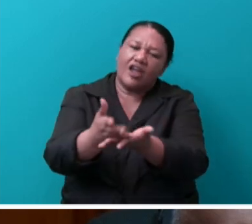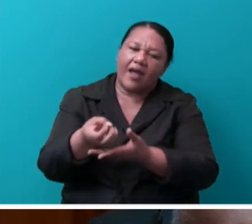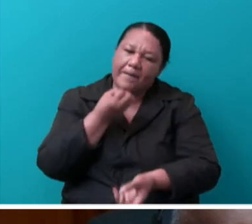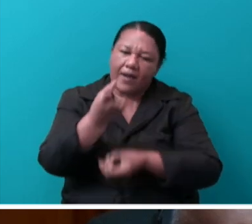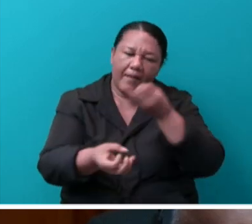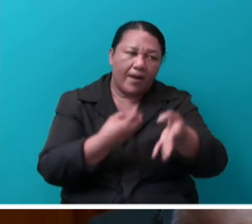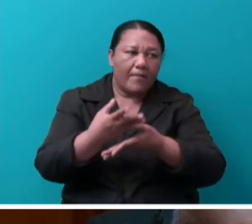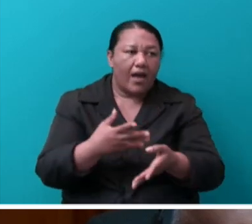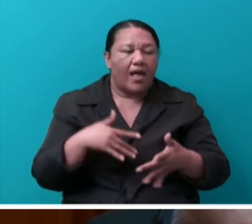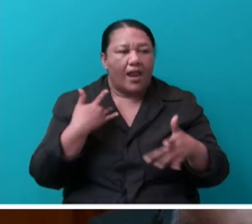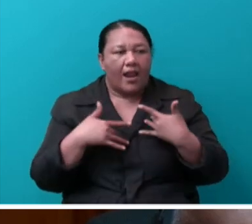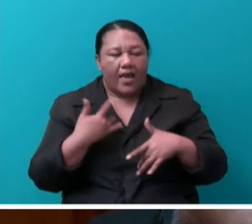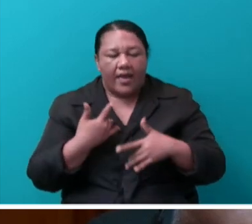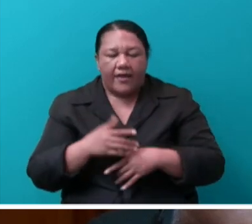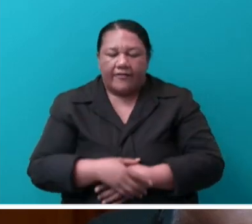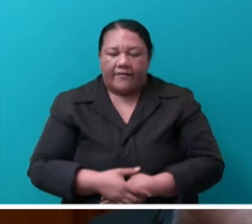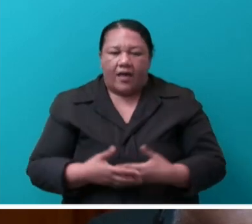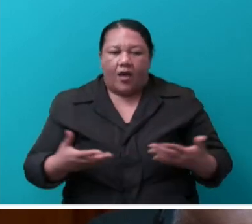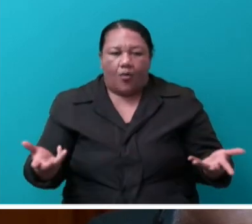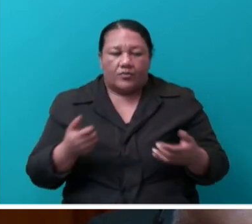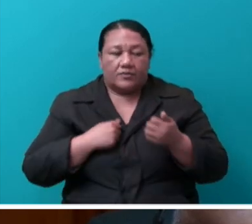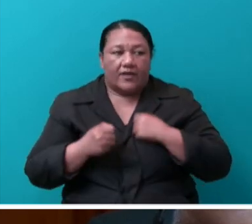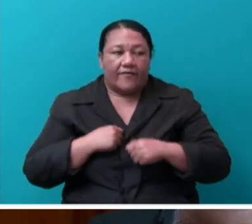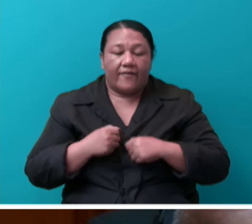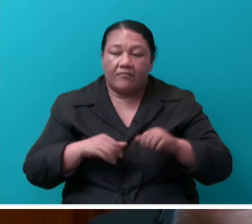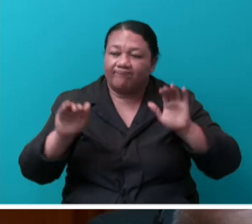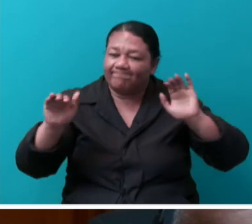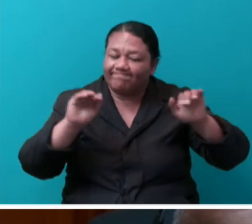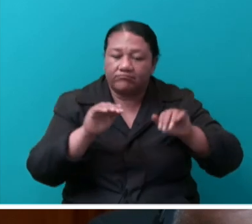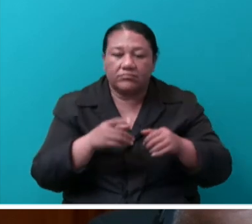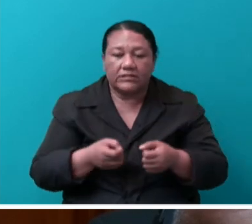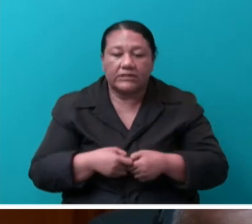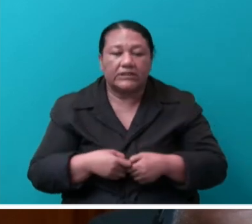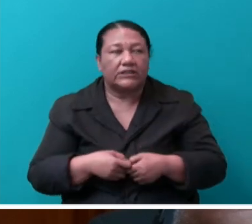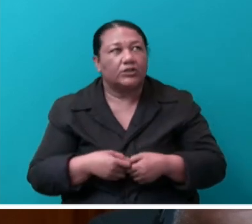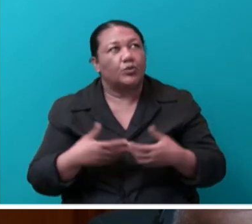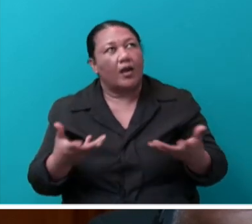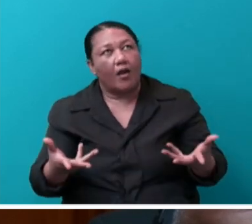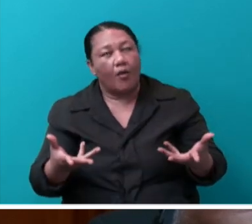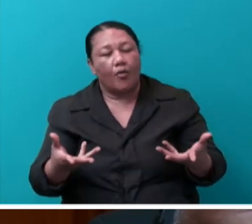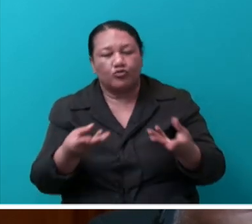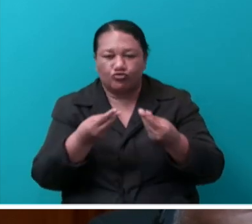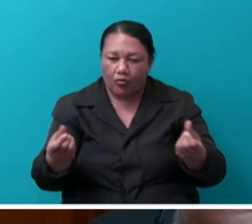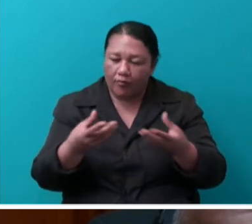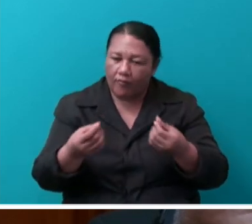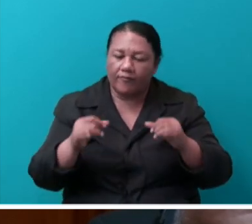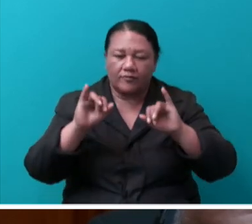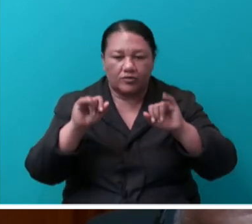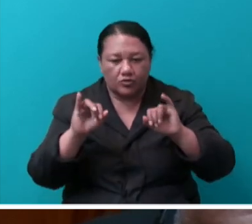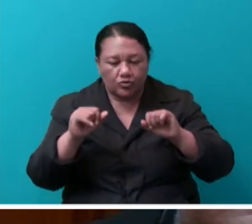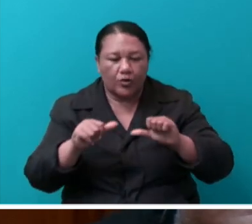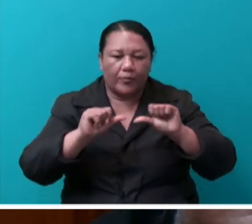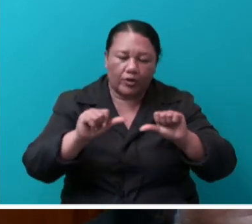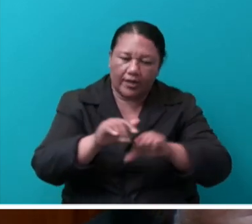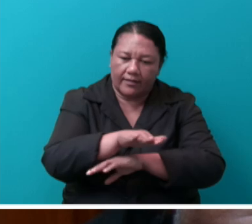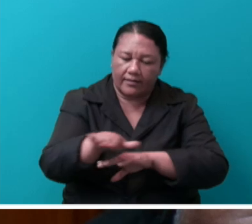on their online challenges, seeking their perspectives on necessary protections and responses. The outcomes of